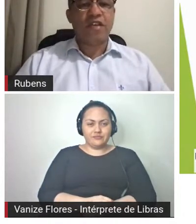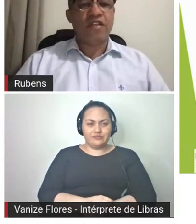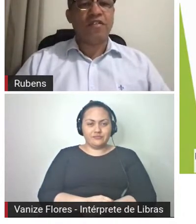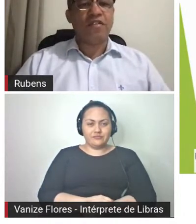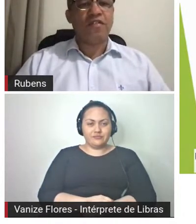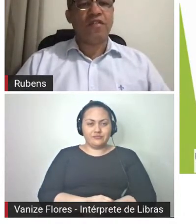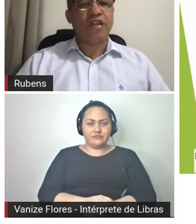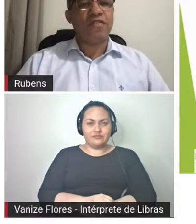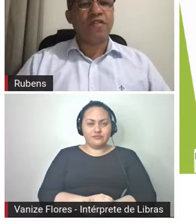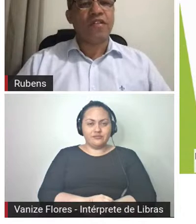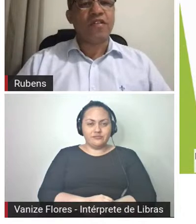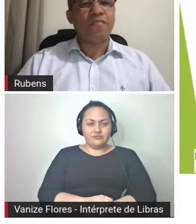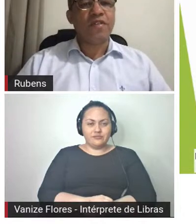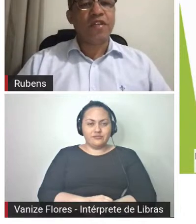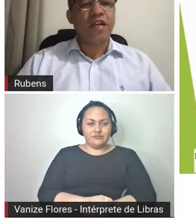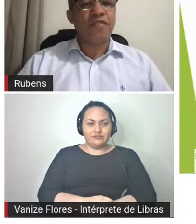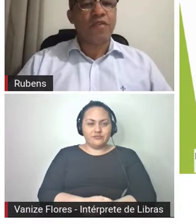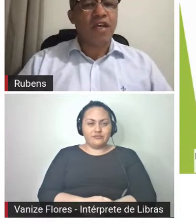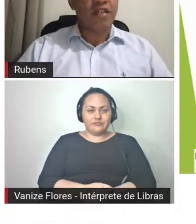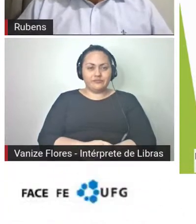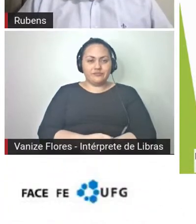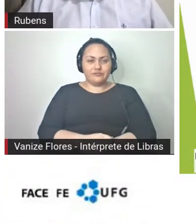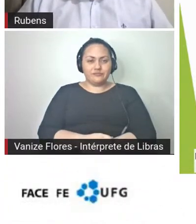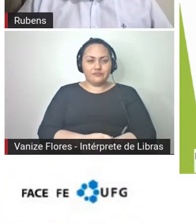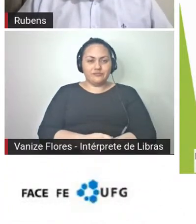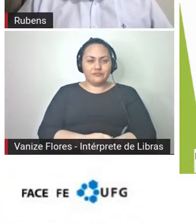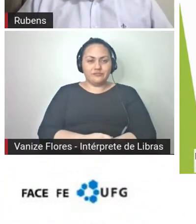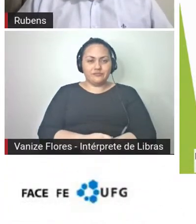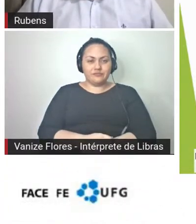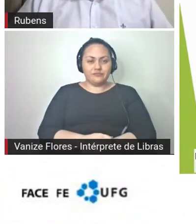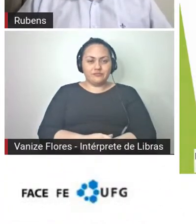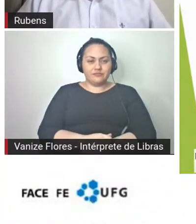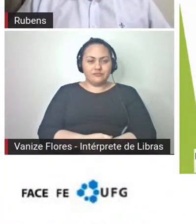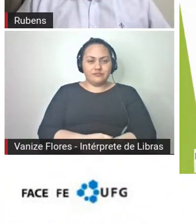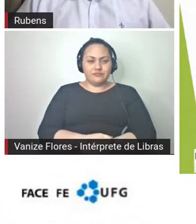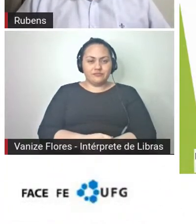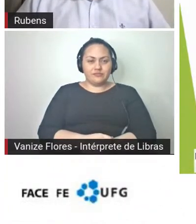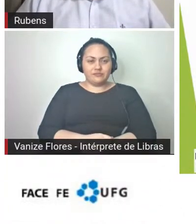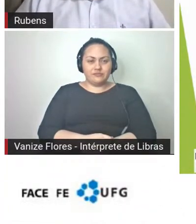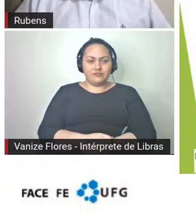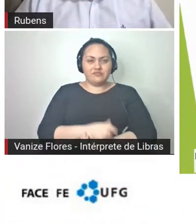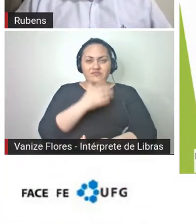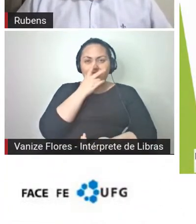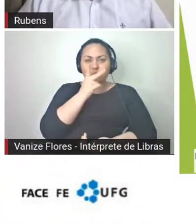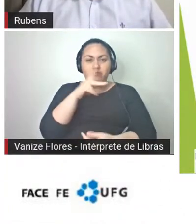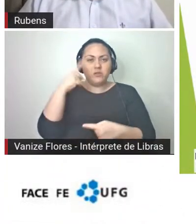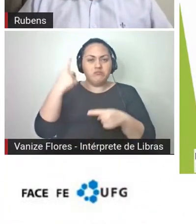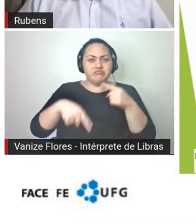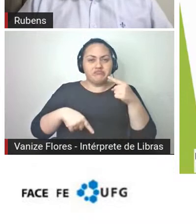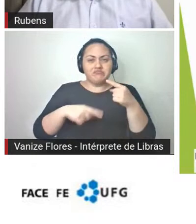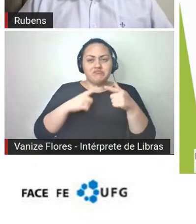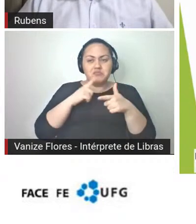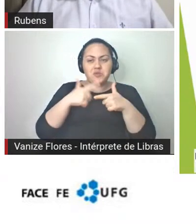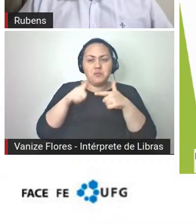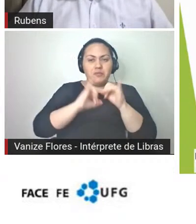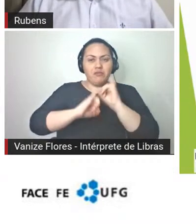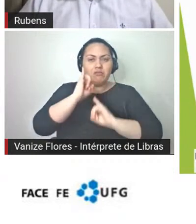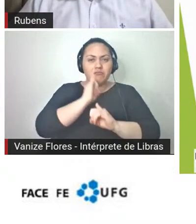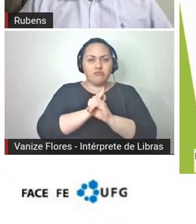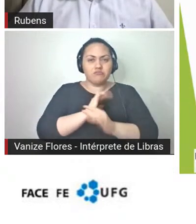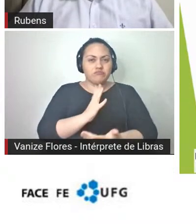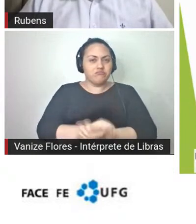for the educational system. I guess we had a technical problem with Professor Marcelino.